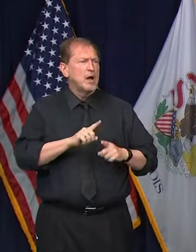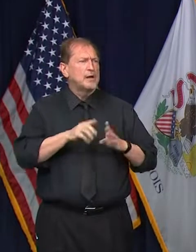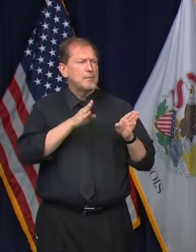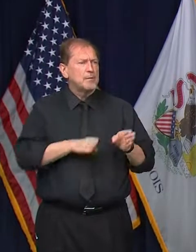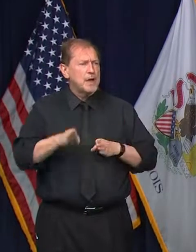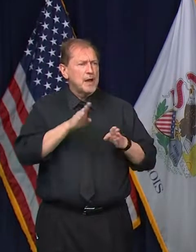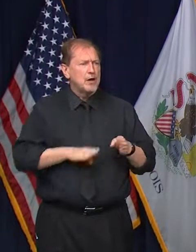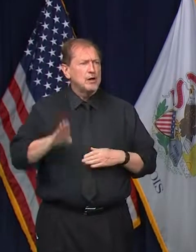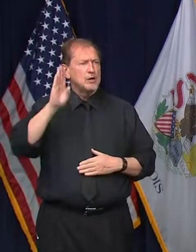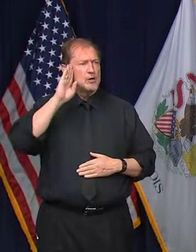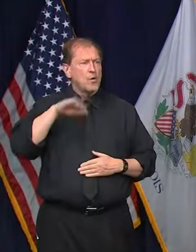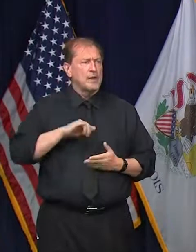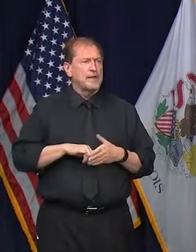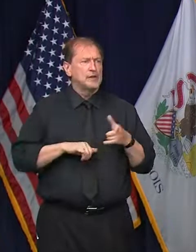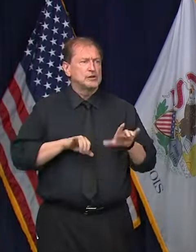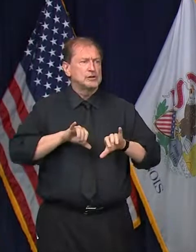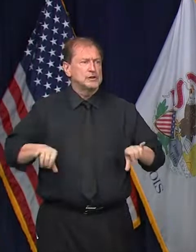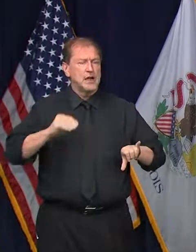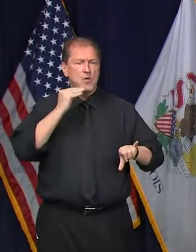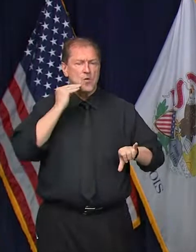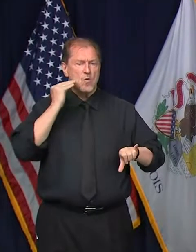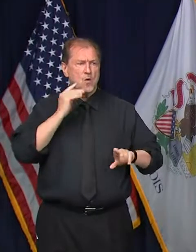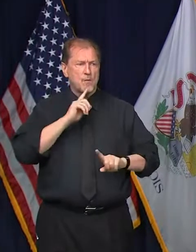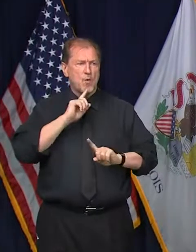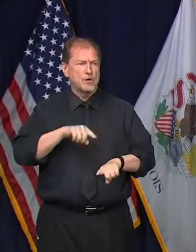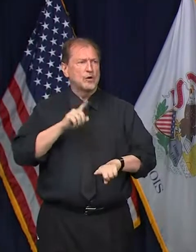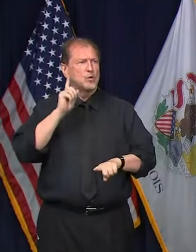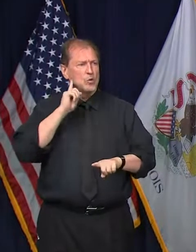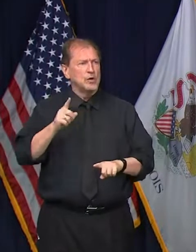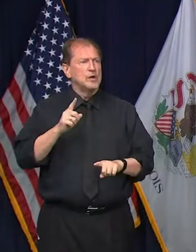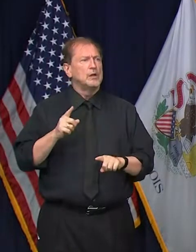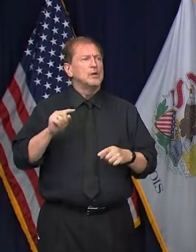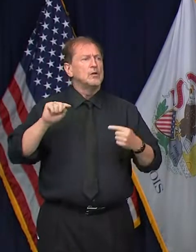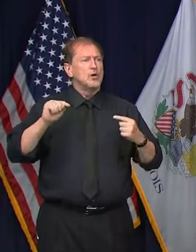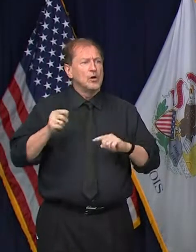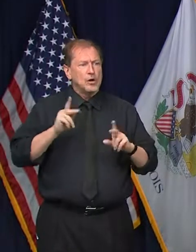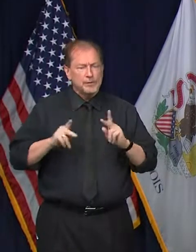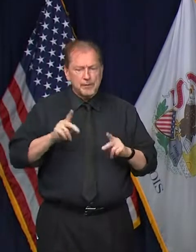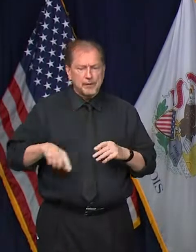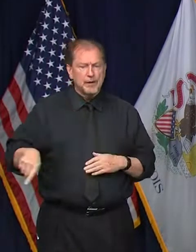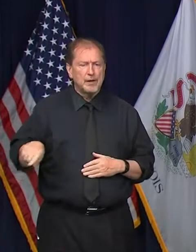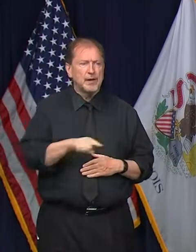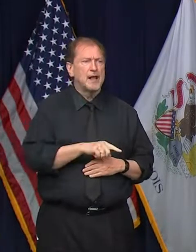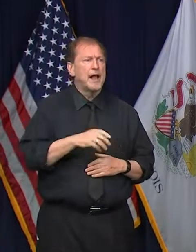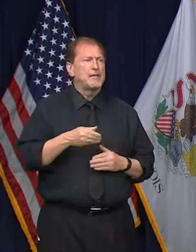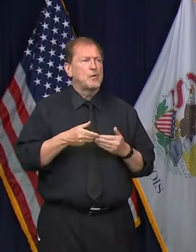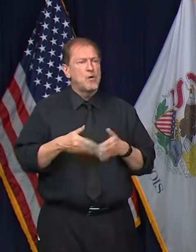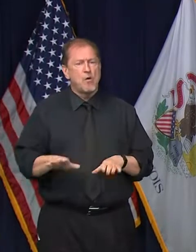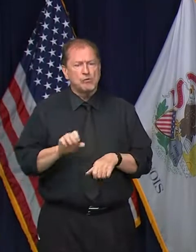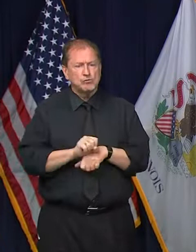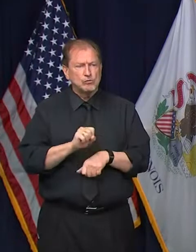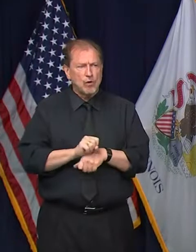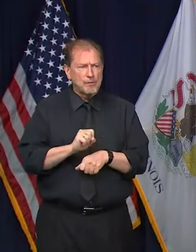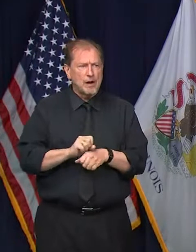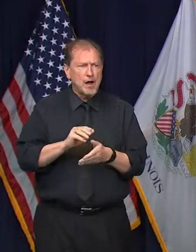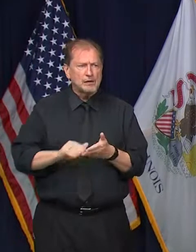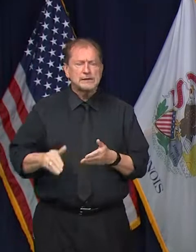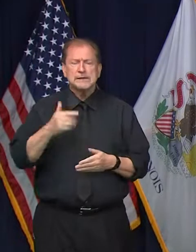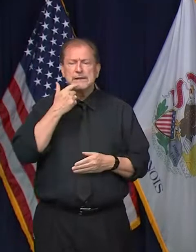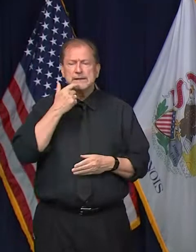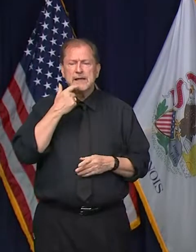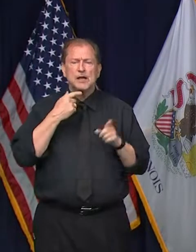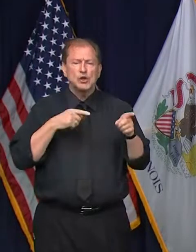knowing that your stay-at-home order was going to cause millions of people to be called not essential and to lose their jobs. He said more should have been